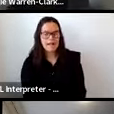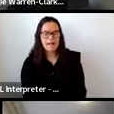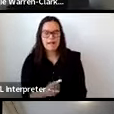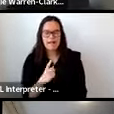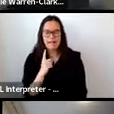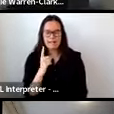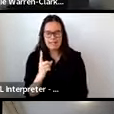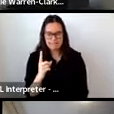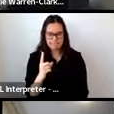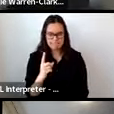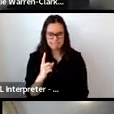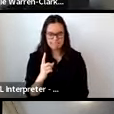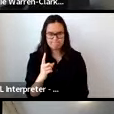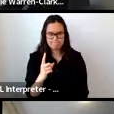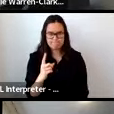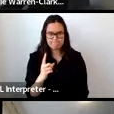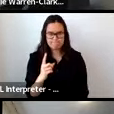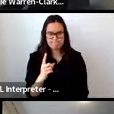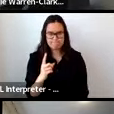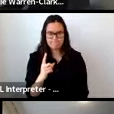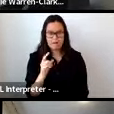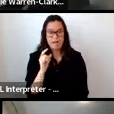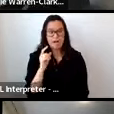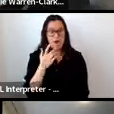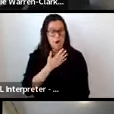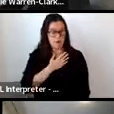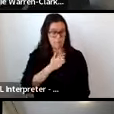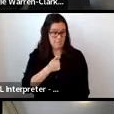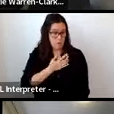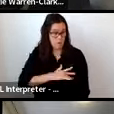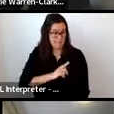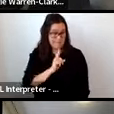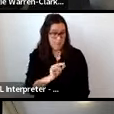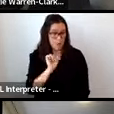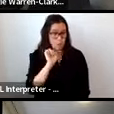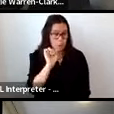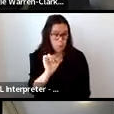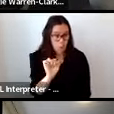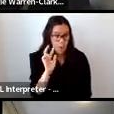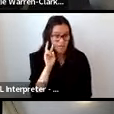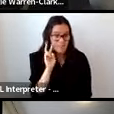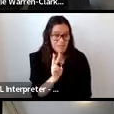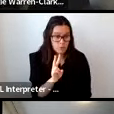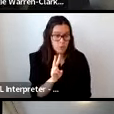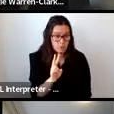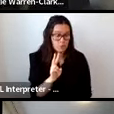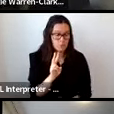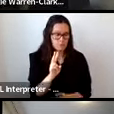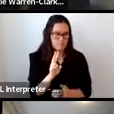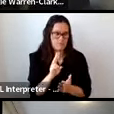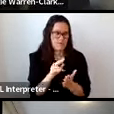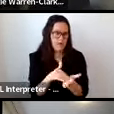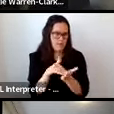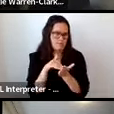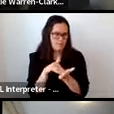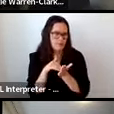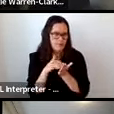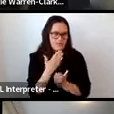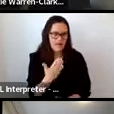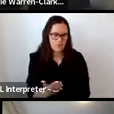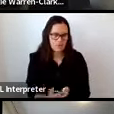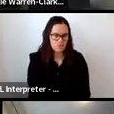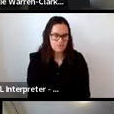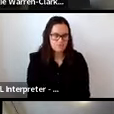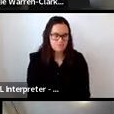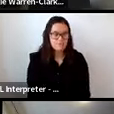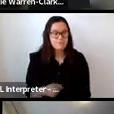have to say your perspective is very useful for us. We have 2 questions,